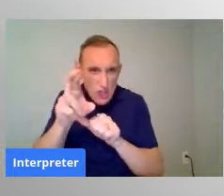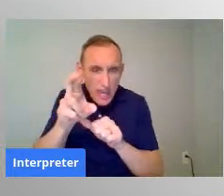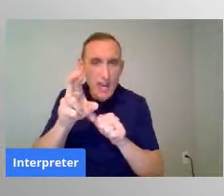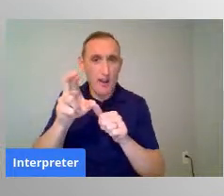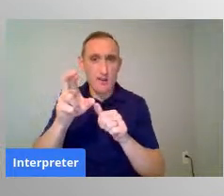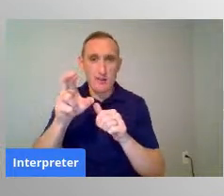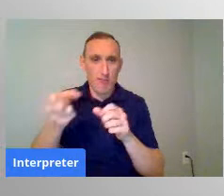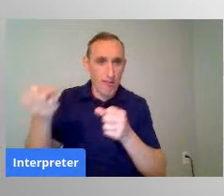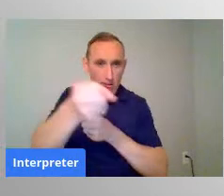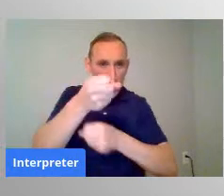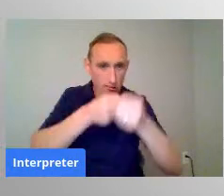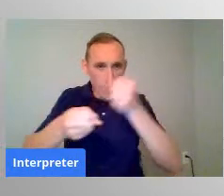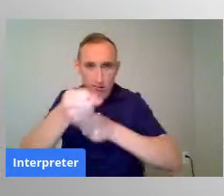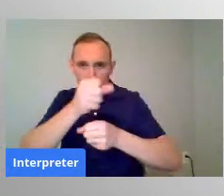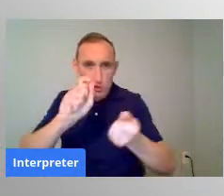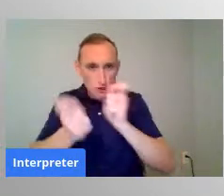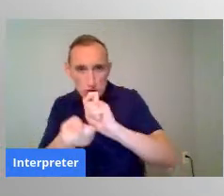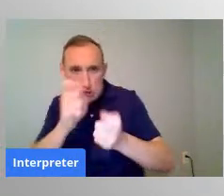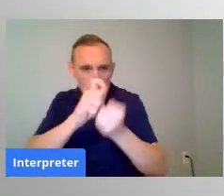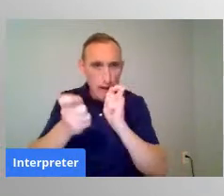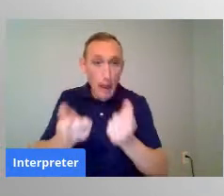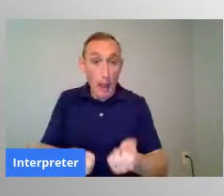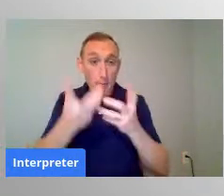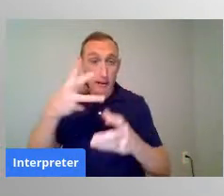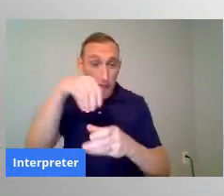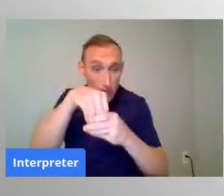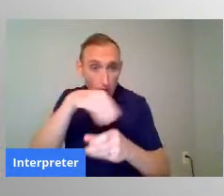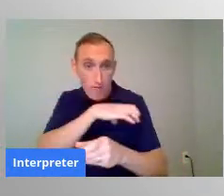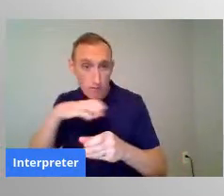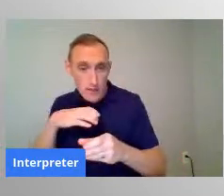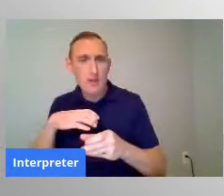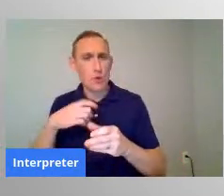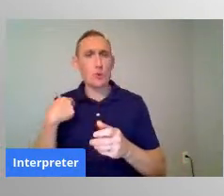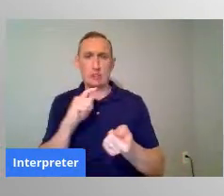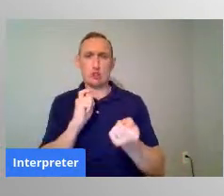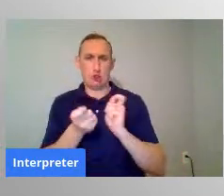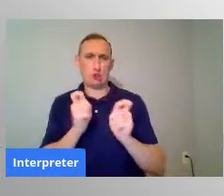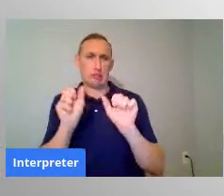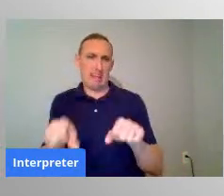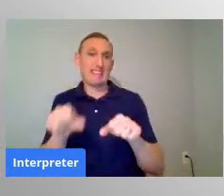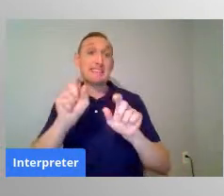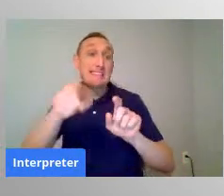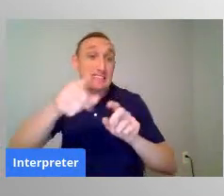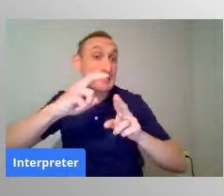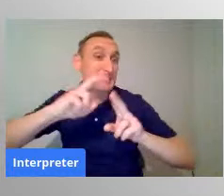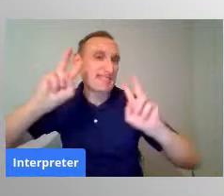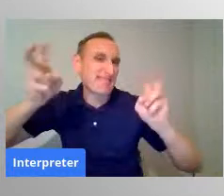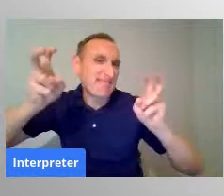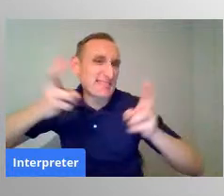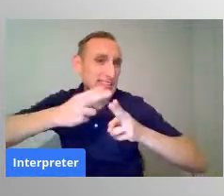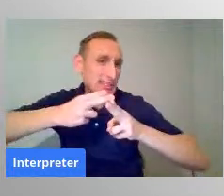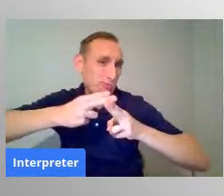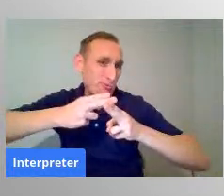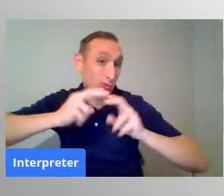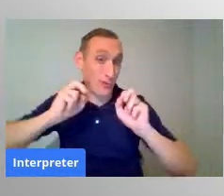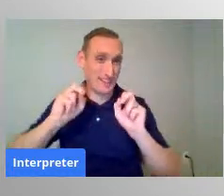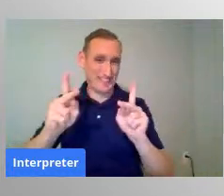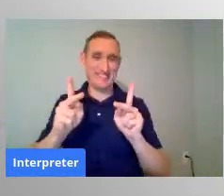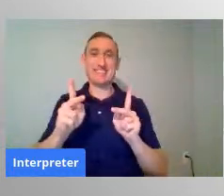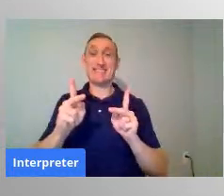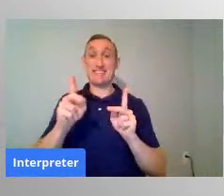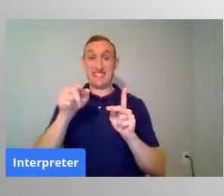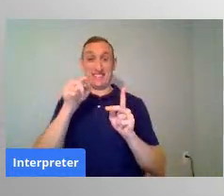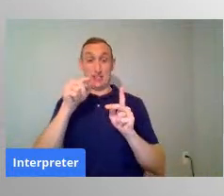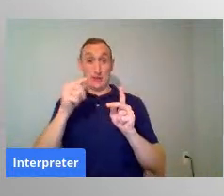we certainly can do that. All right, so the floor is open. Thank you all for your help.